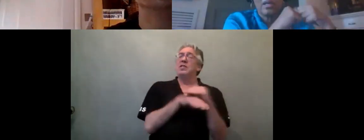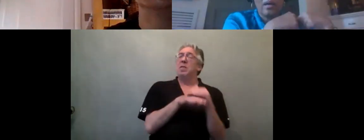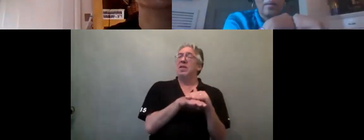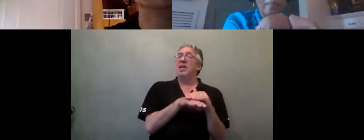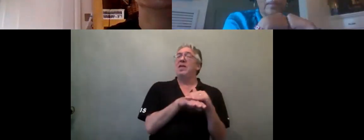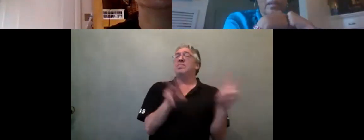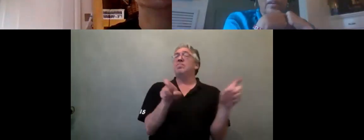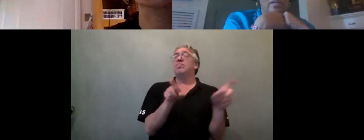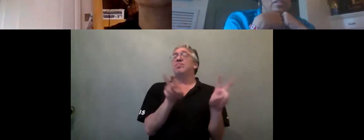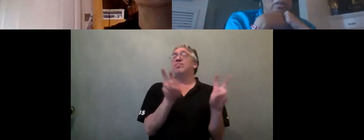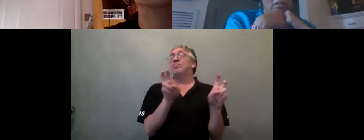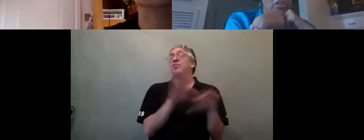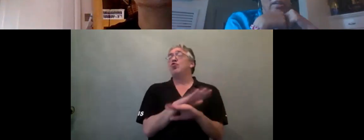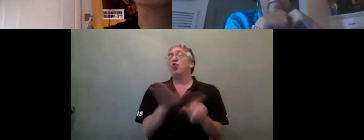around